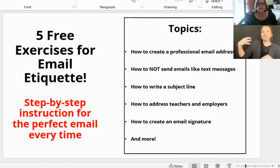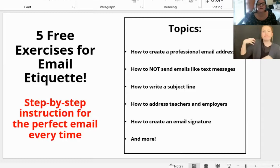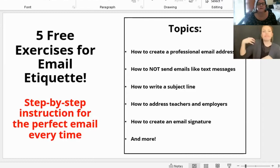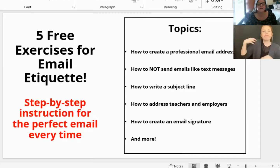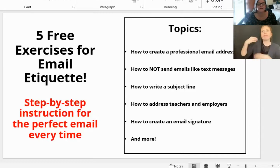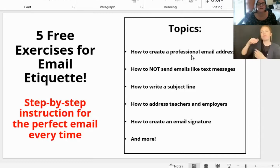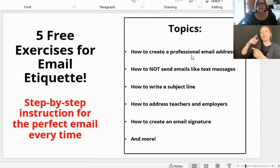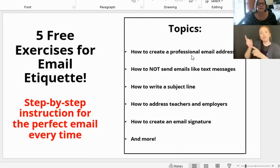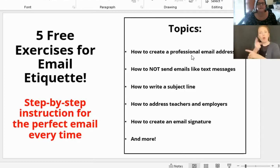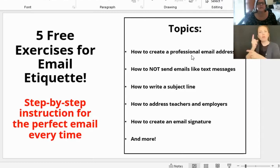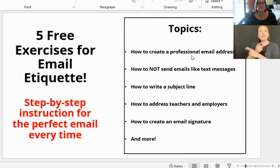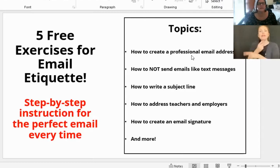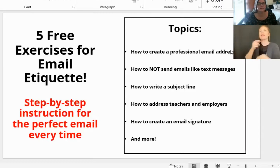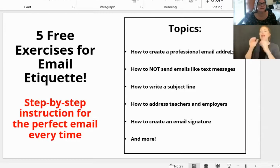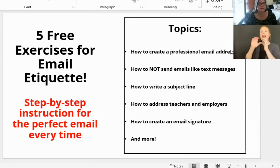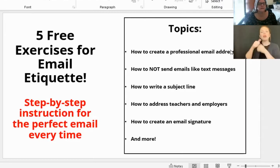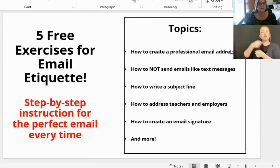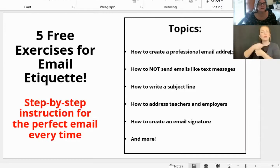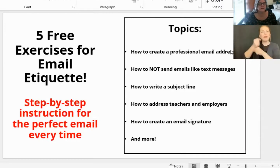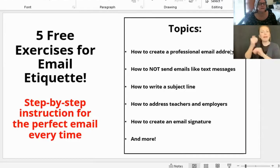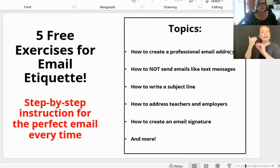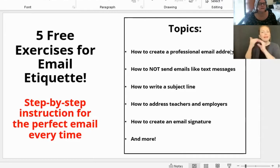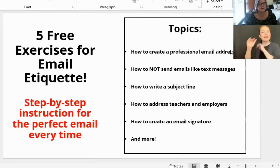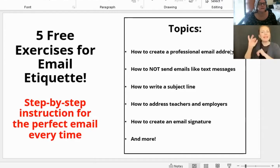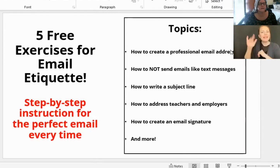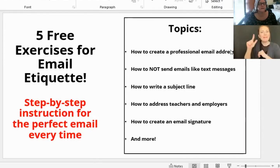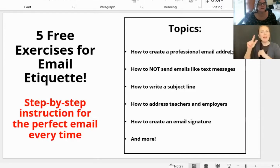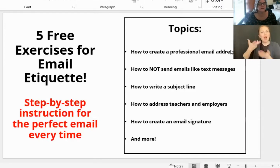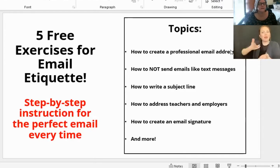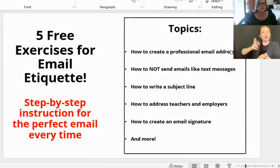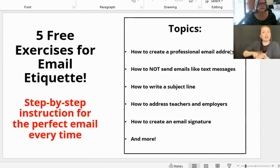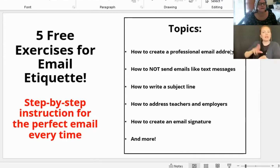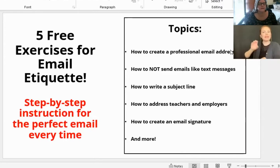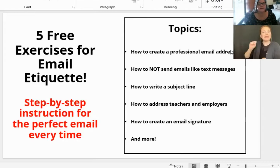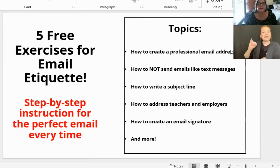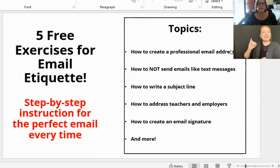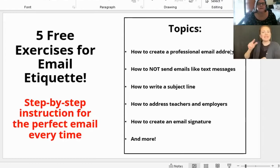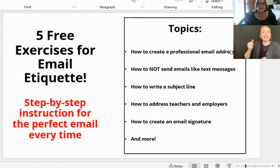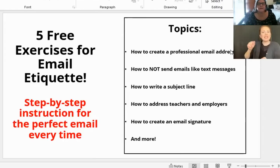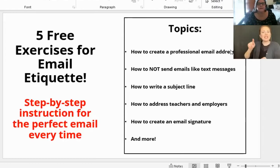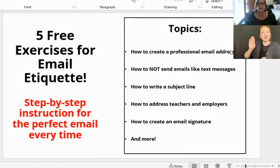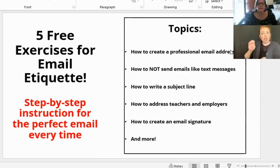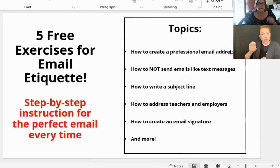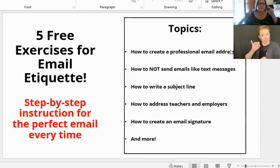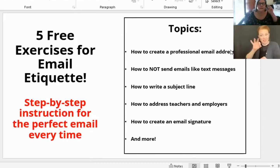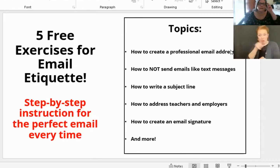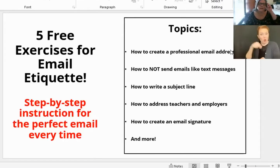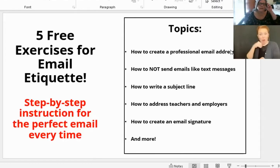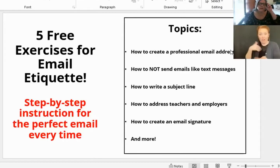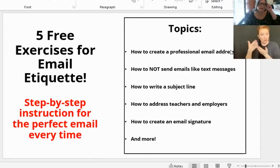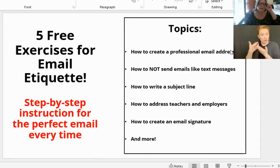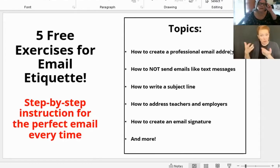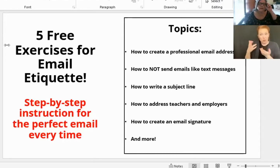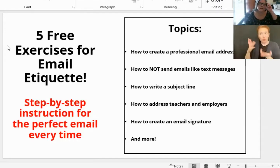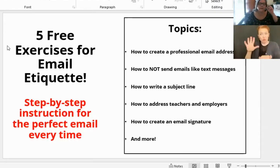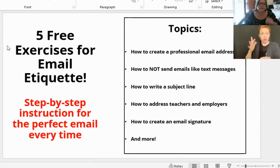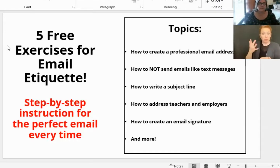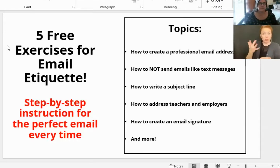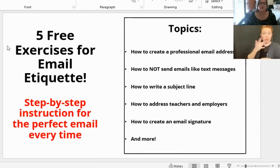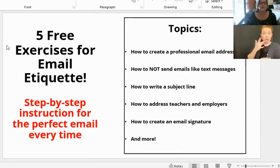and more. And if you don't have these resources from us and you'd like them, I'll explain in just a minute how